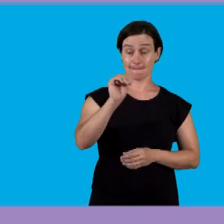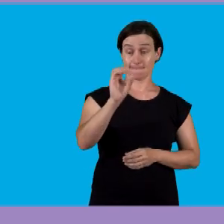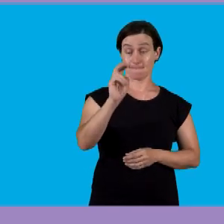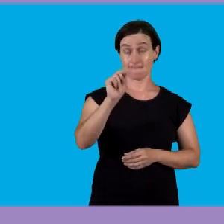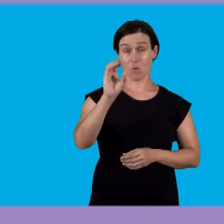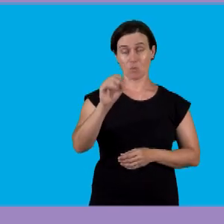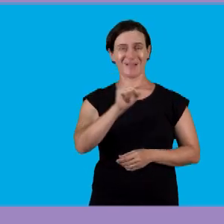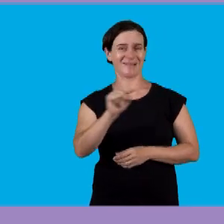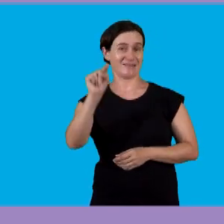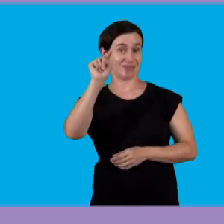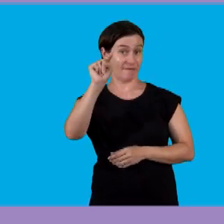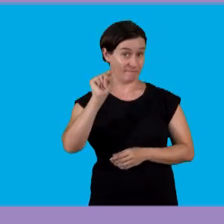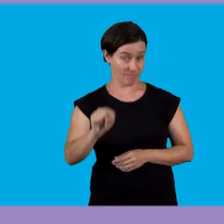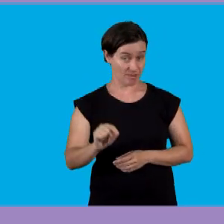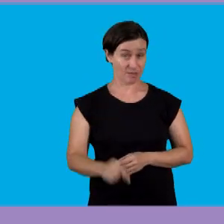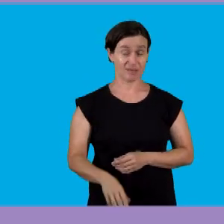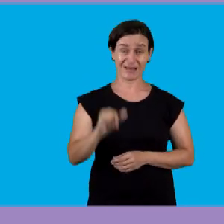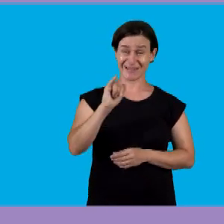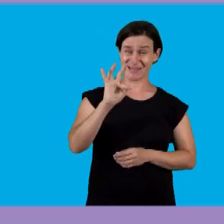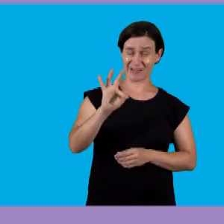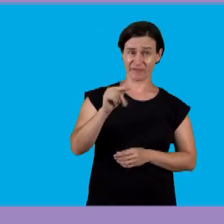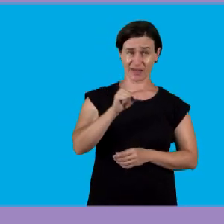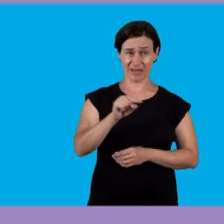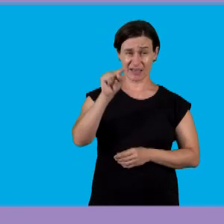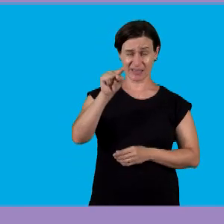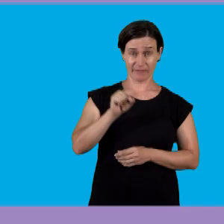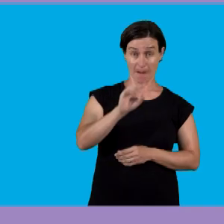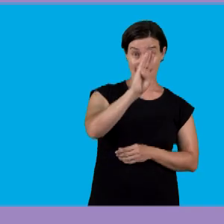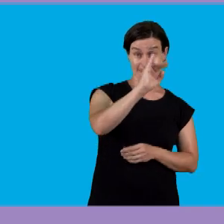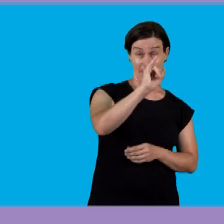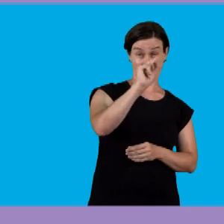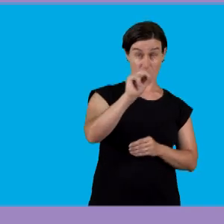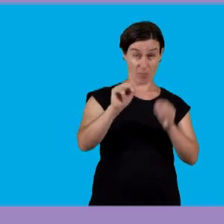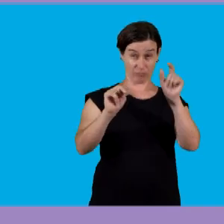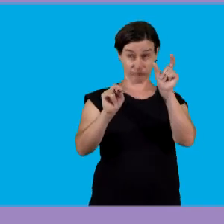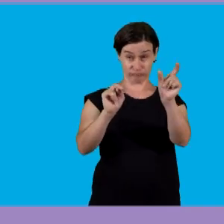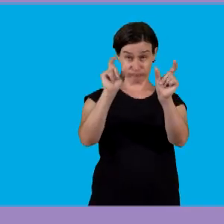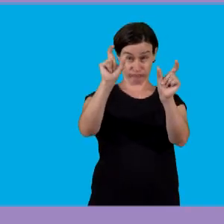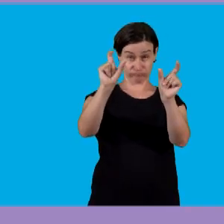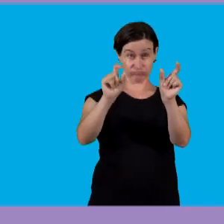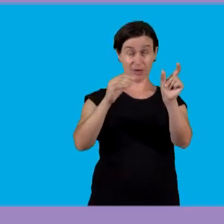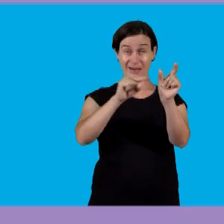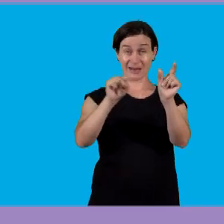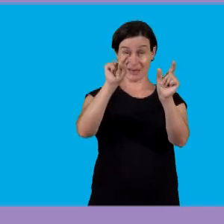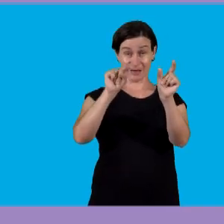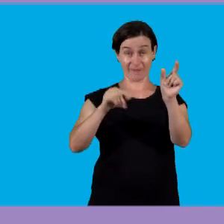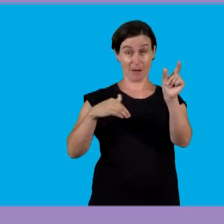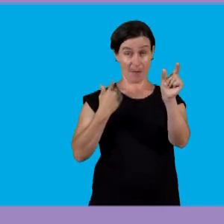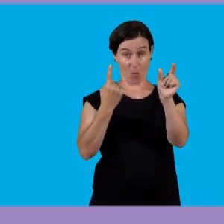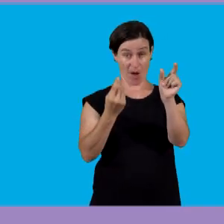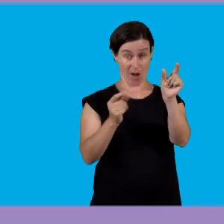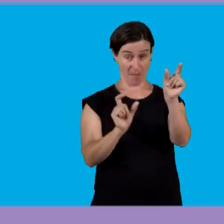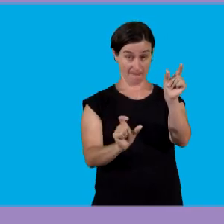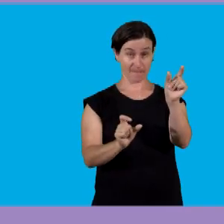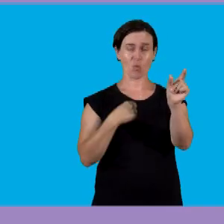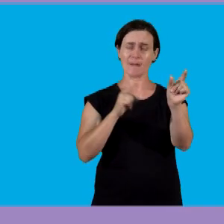monomial. And remember, when we are dividing a binomial by a monomial, we need to make sure that each term